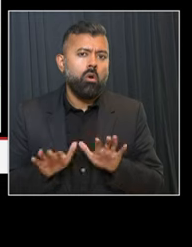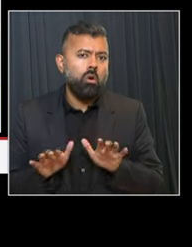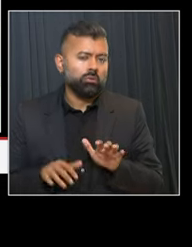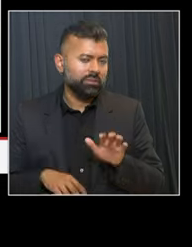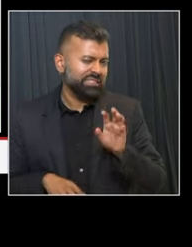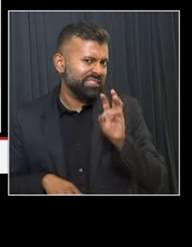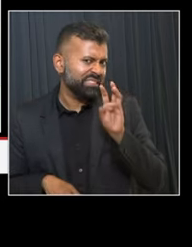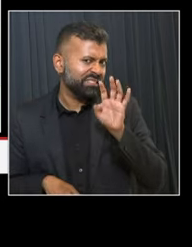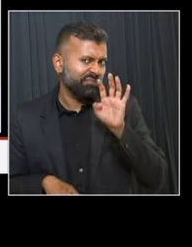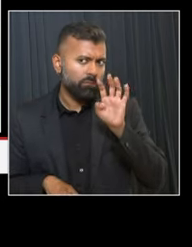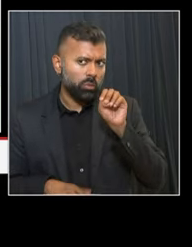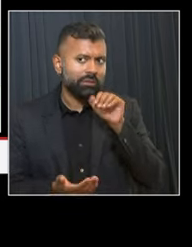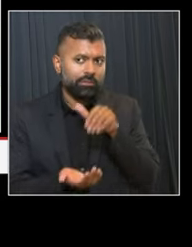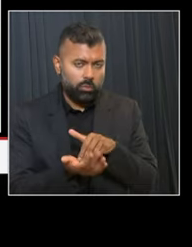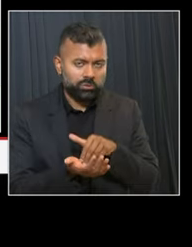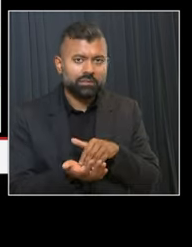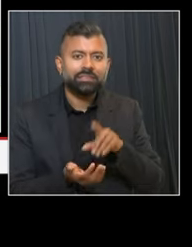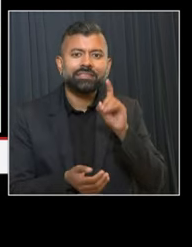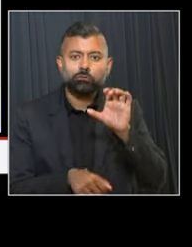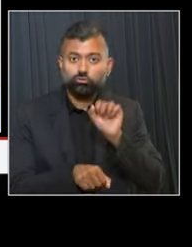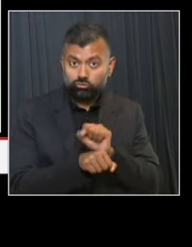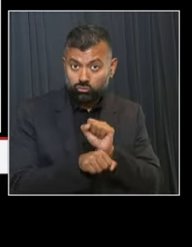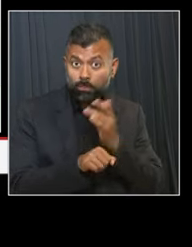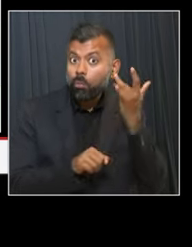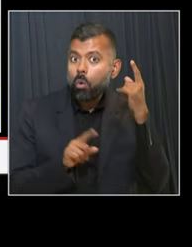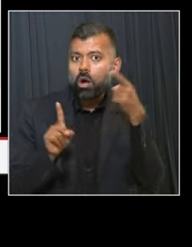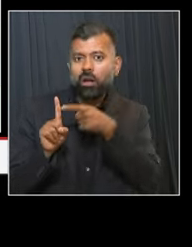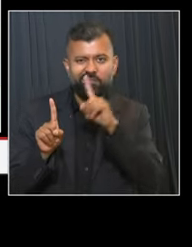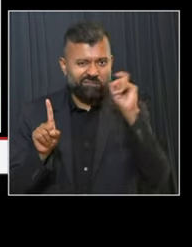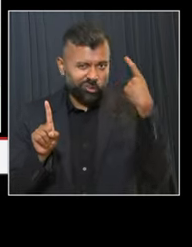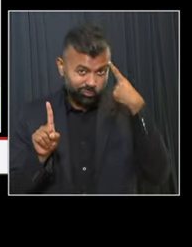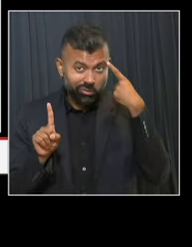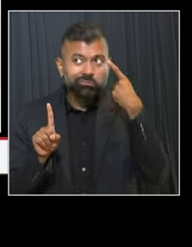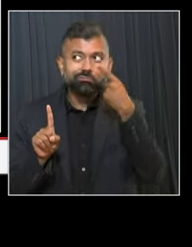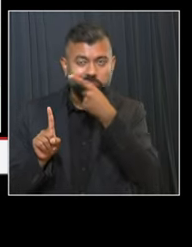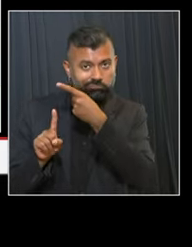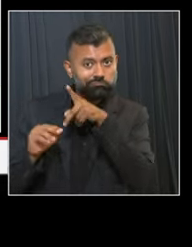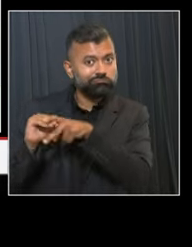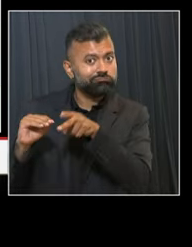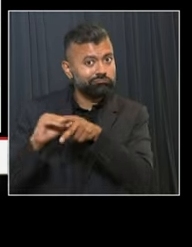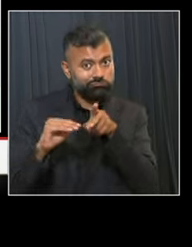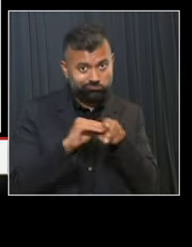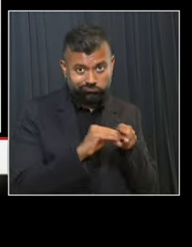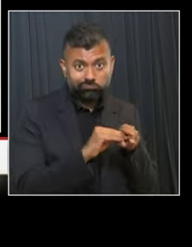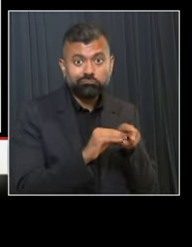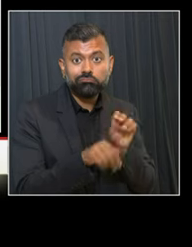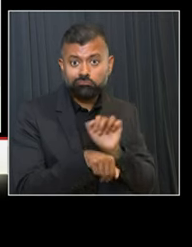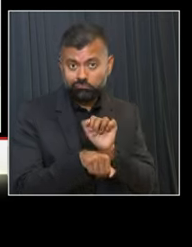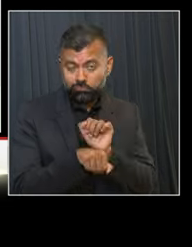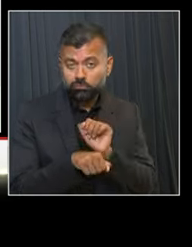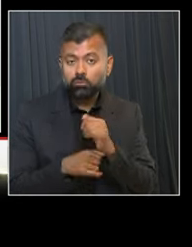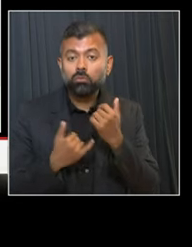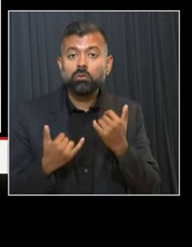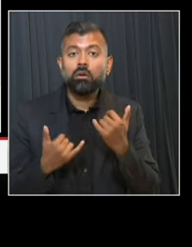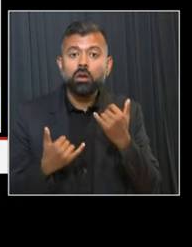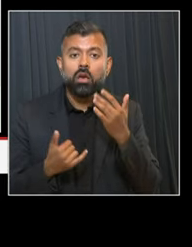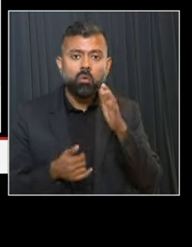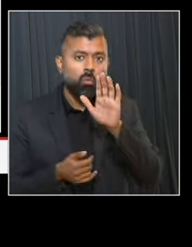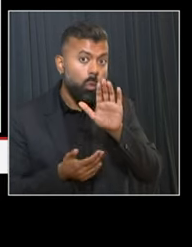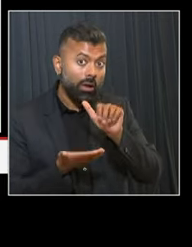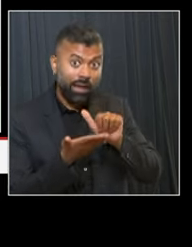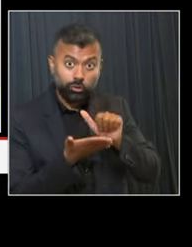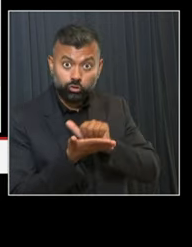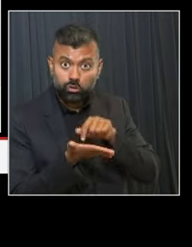shifts in federal policies. For the growth agenda on page 10, have you projected the number